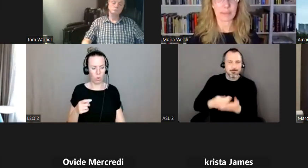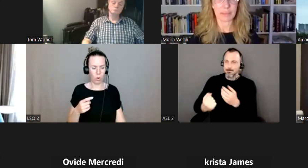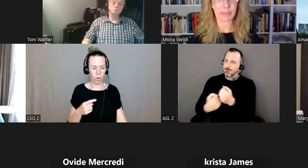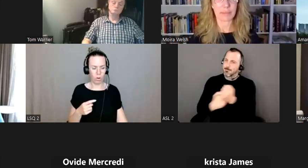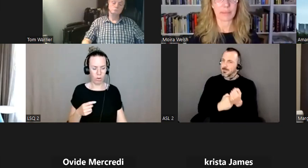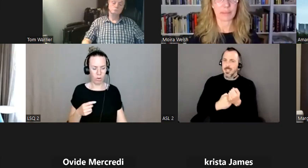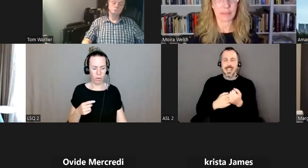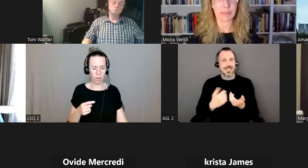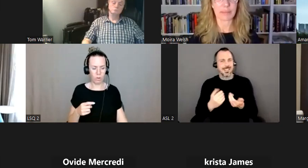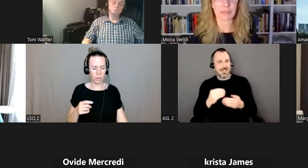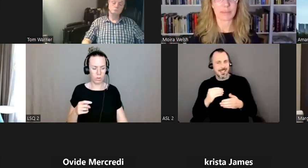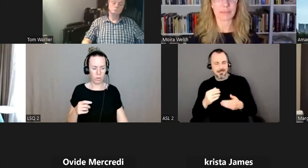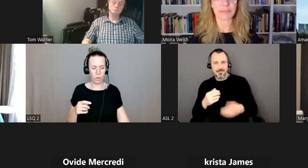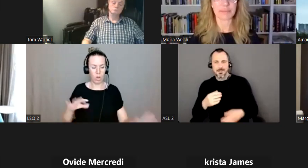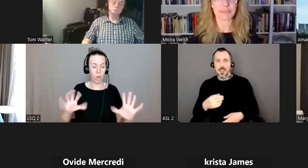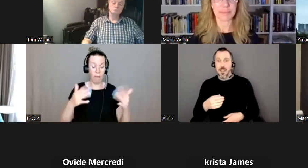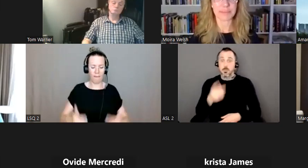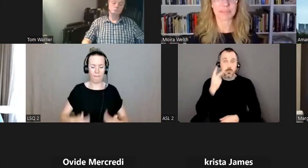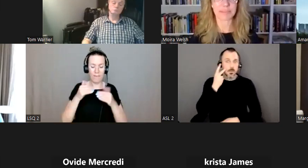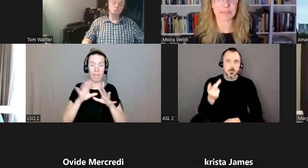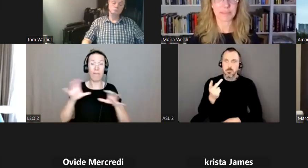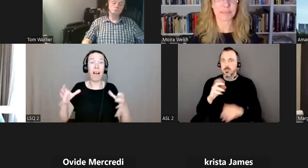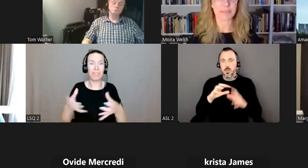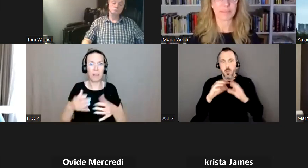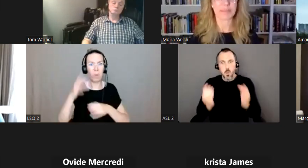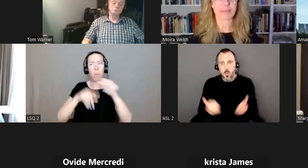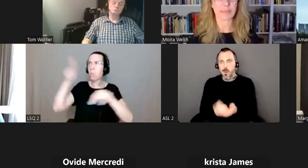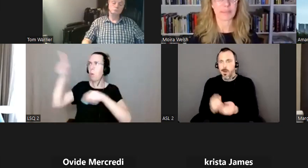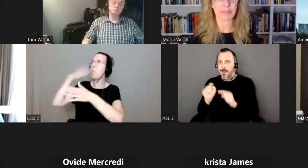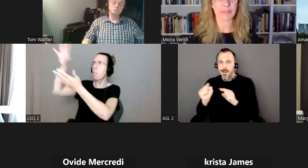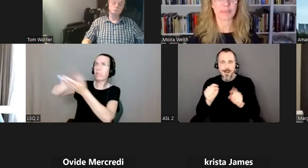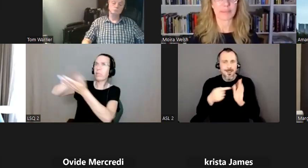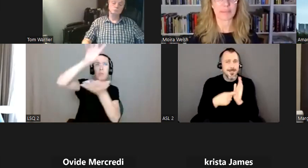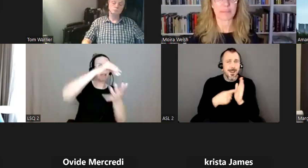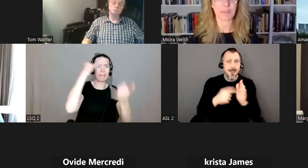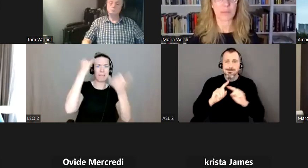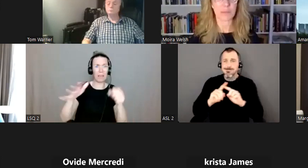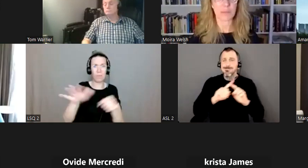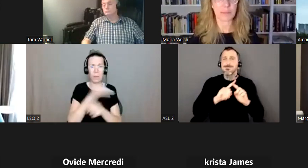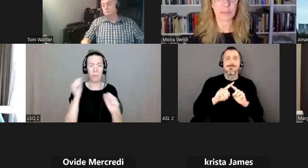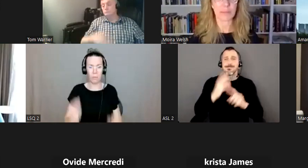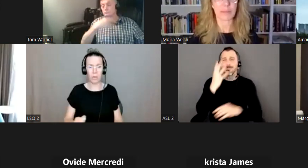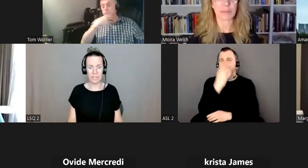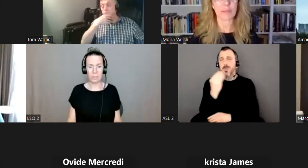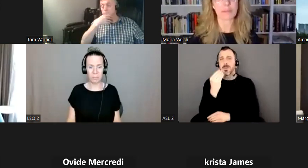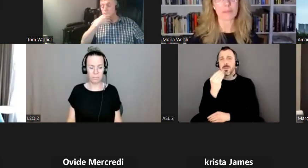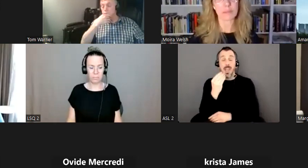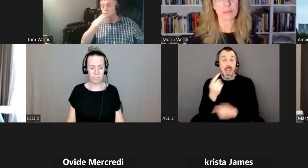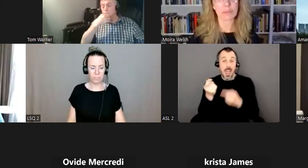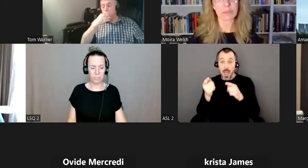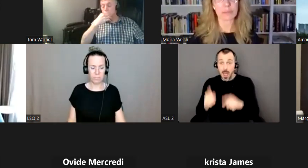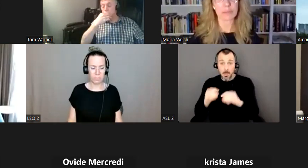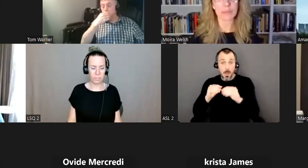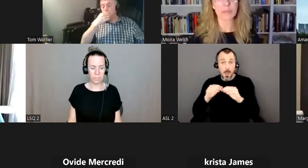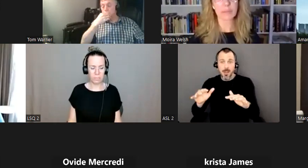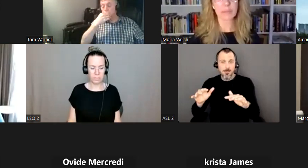such beautiful models around the world where this is happening, but it's in pockets. And as the